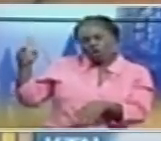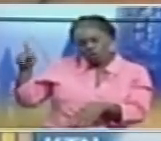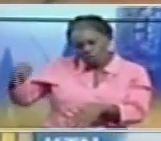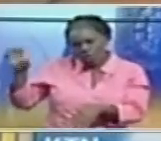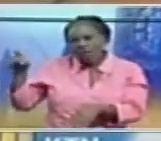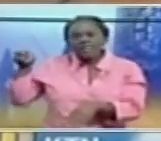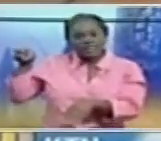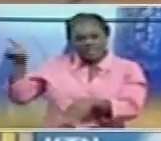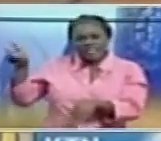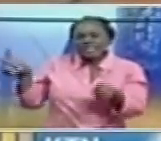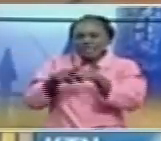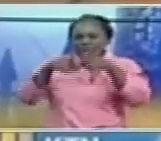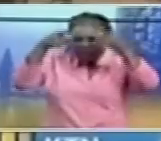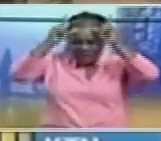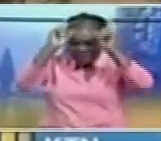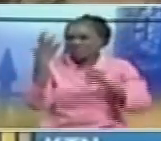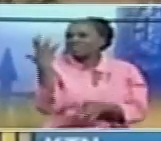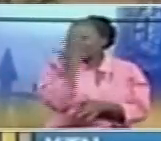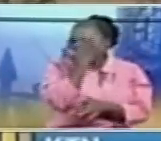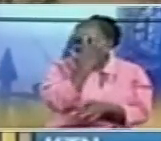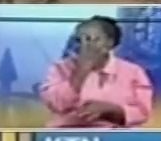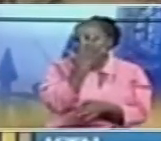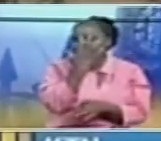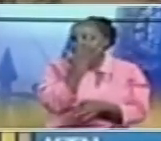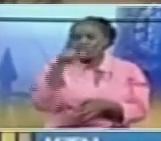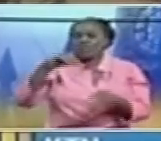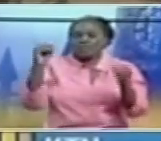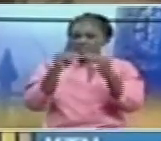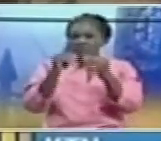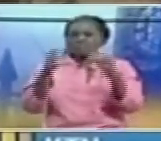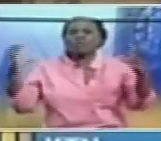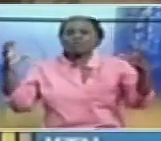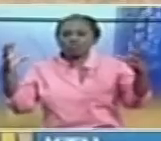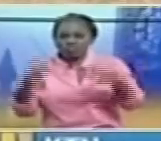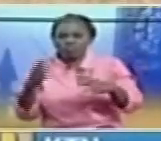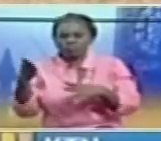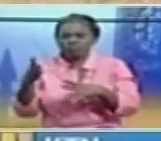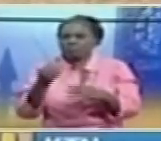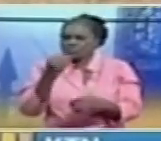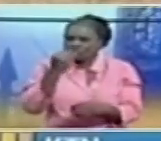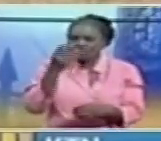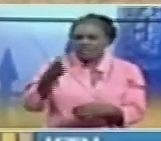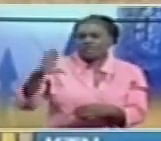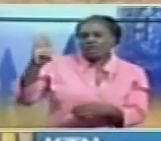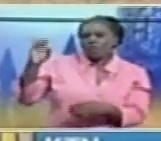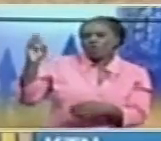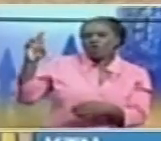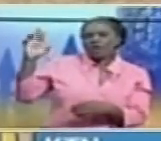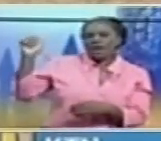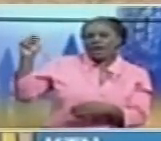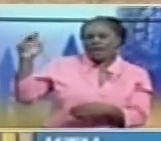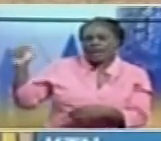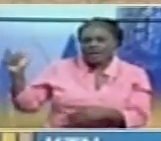this cow-like animal is a shy one. We come across this group of elands grazing at the Borana Conservancy in